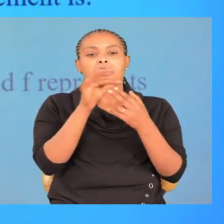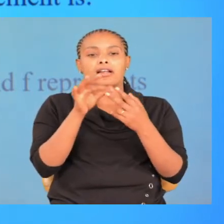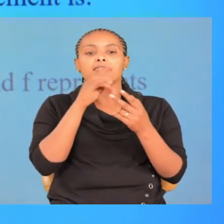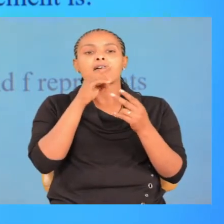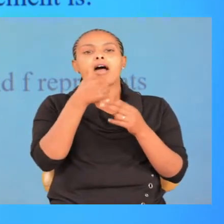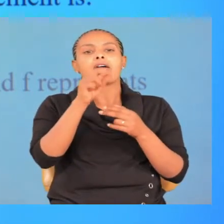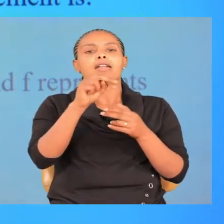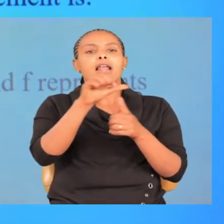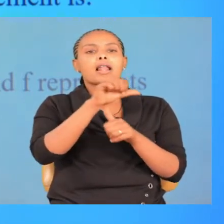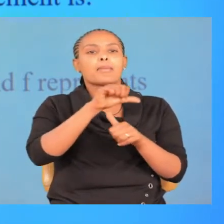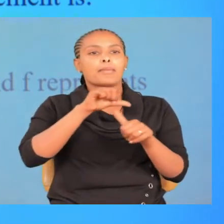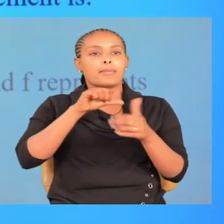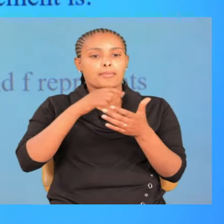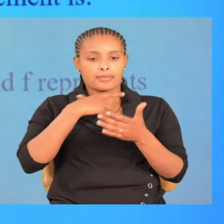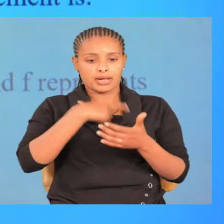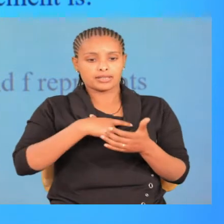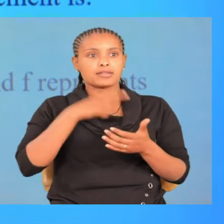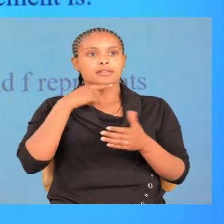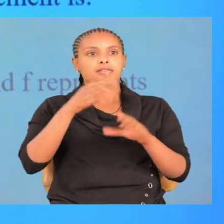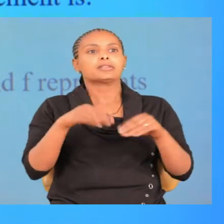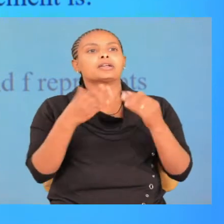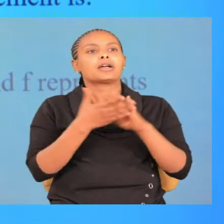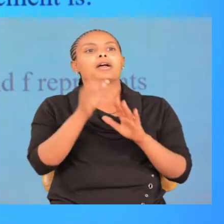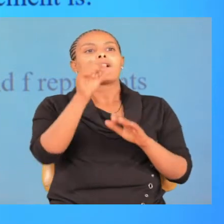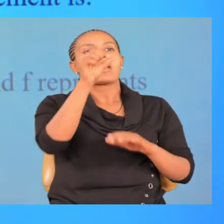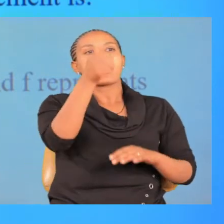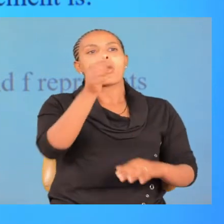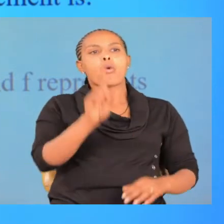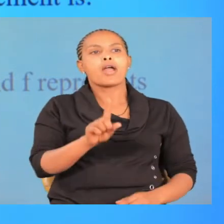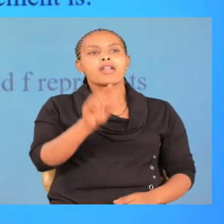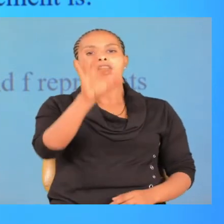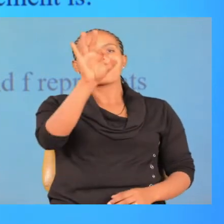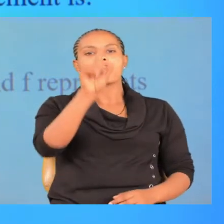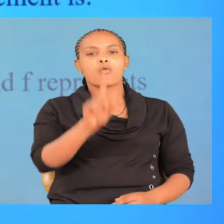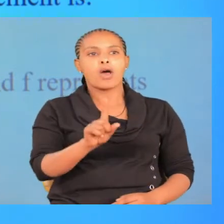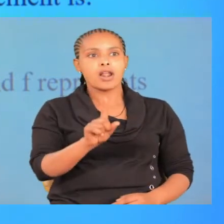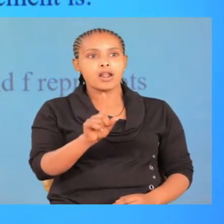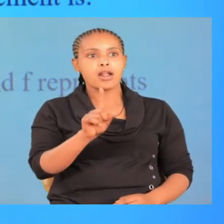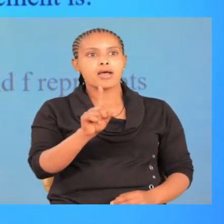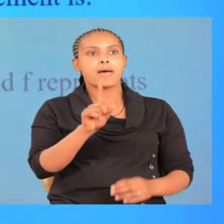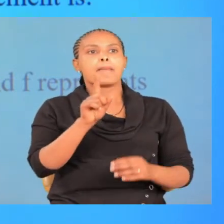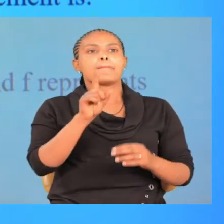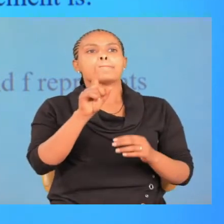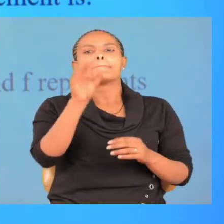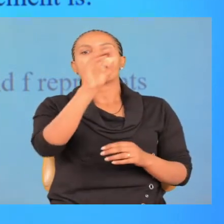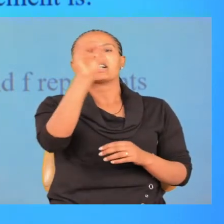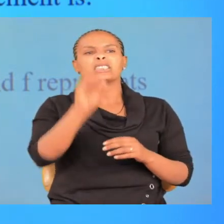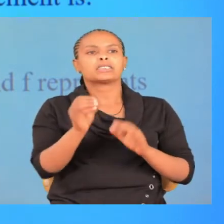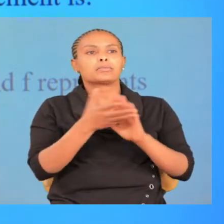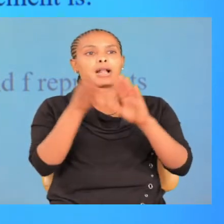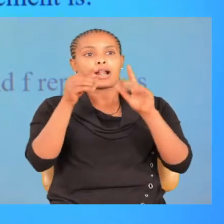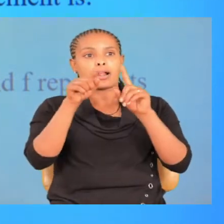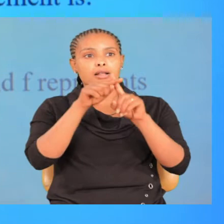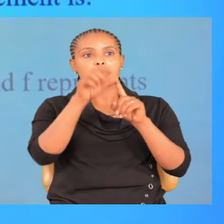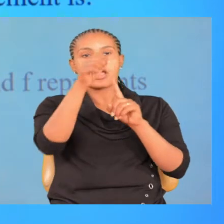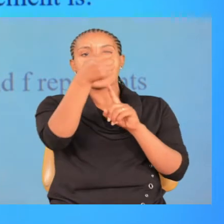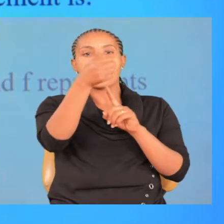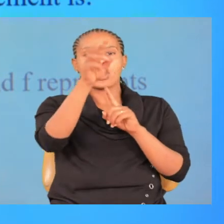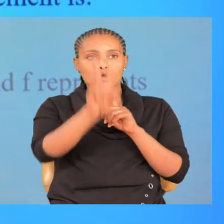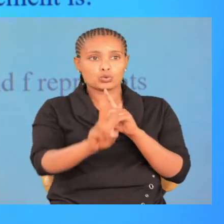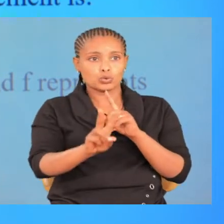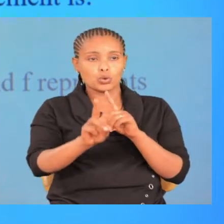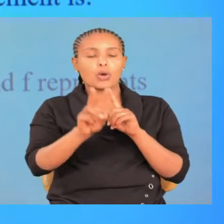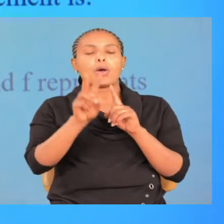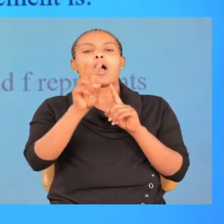an element is given by A1 times F1 is percent abundance 1 plus A2